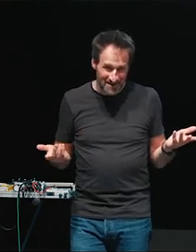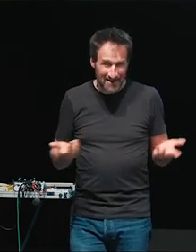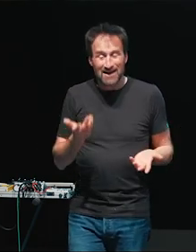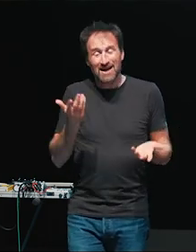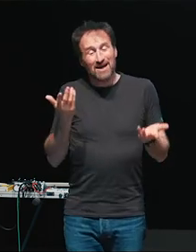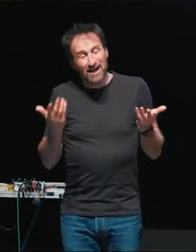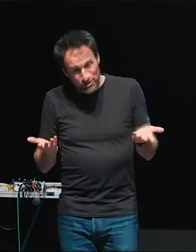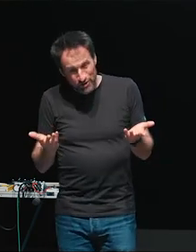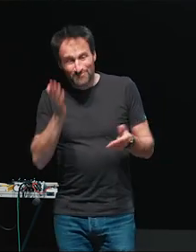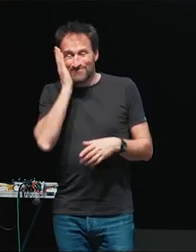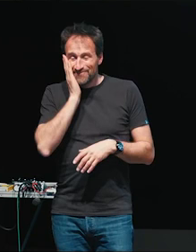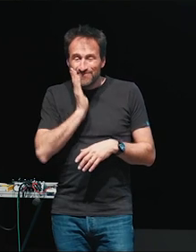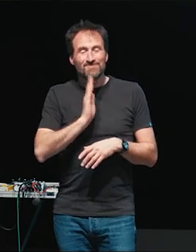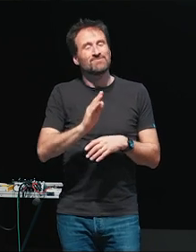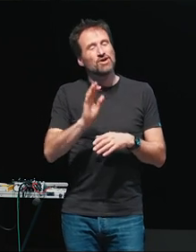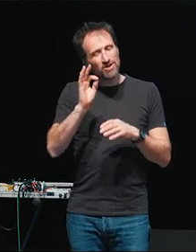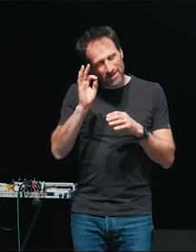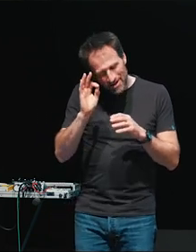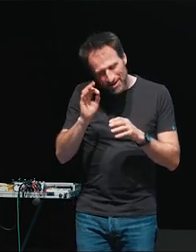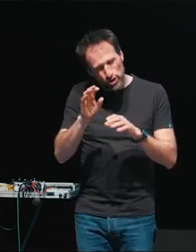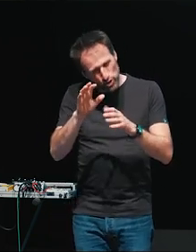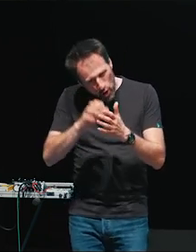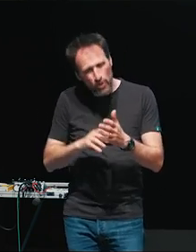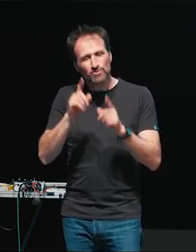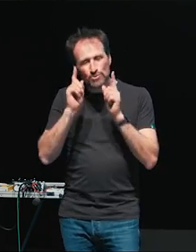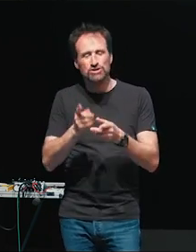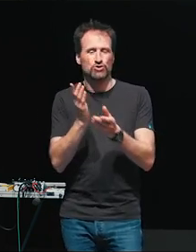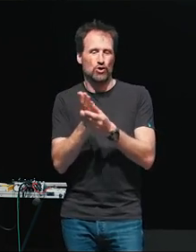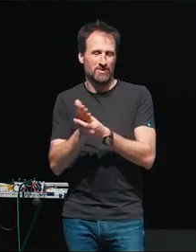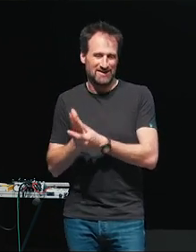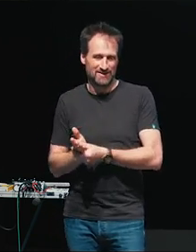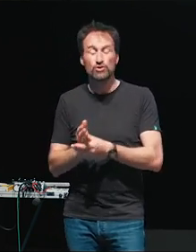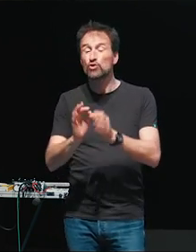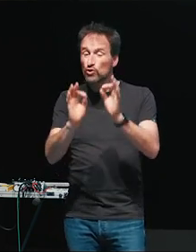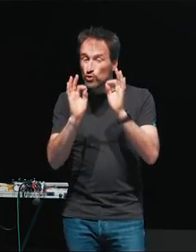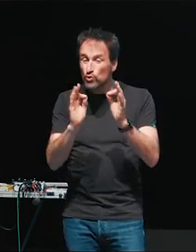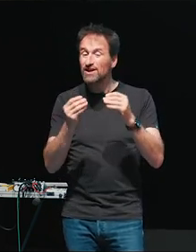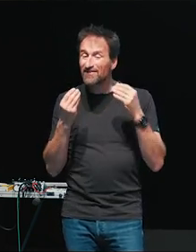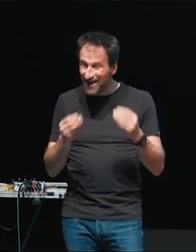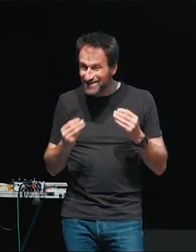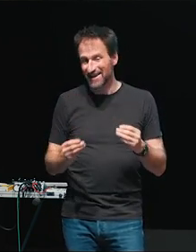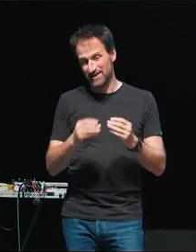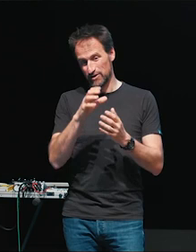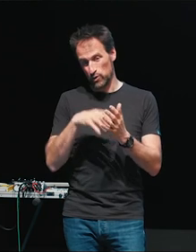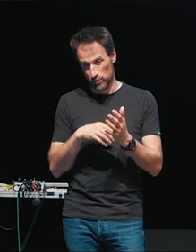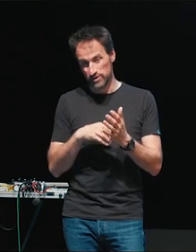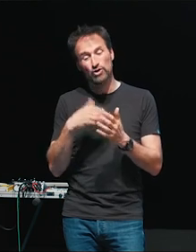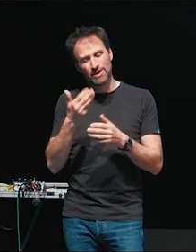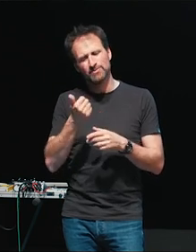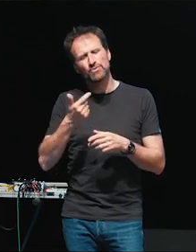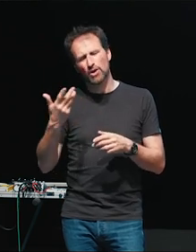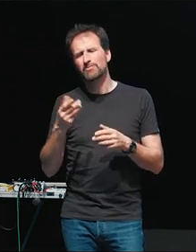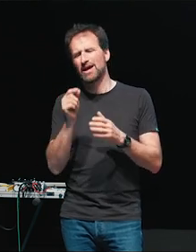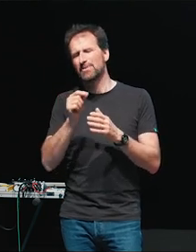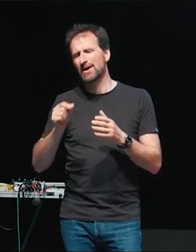document your code. And good quality code. And good quality code, there are a lot of parameters that go into good quality code that I